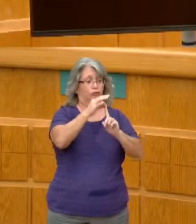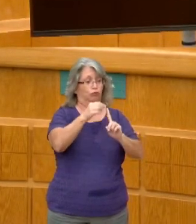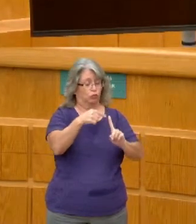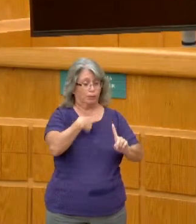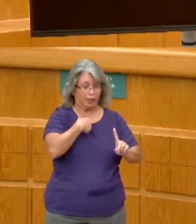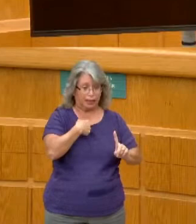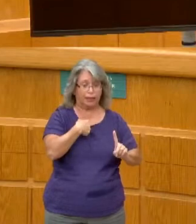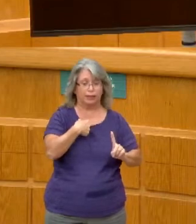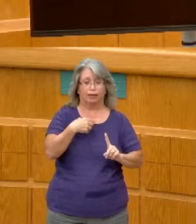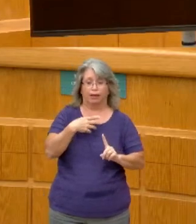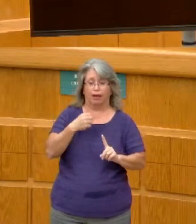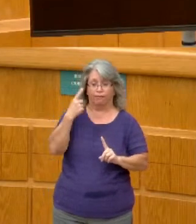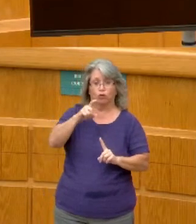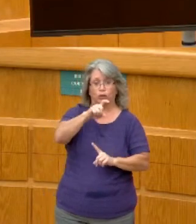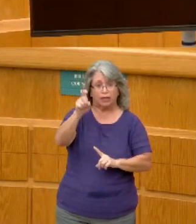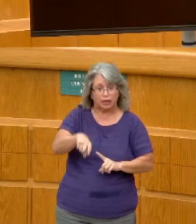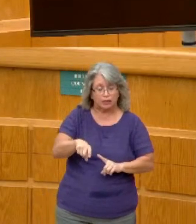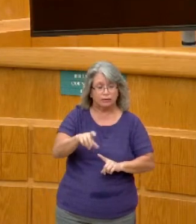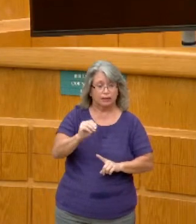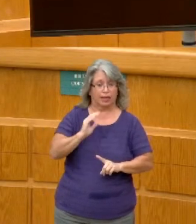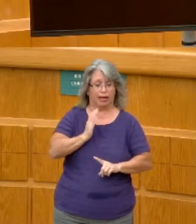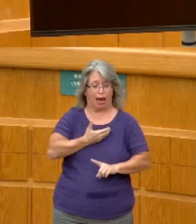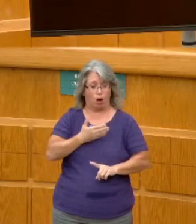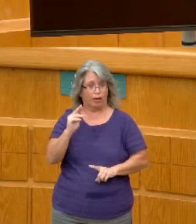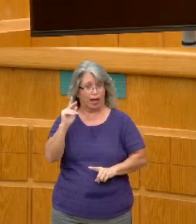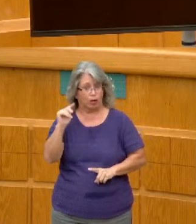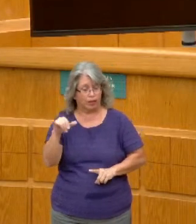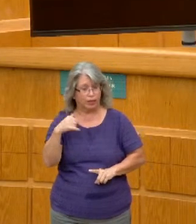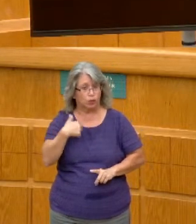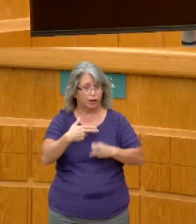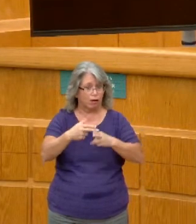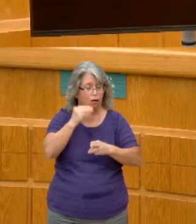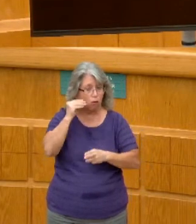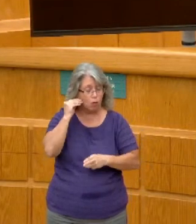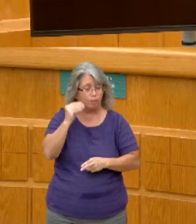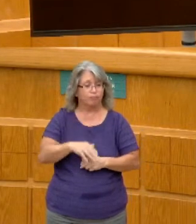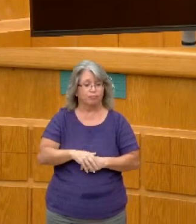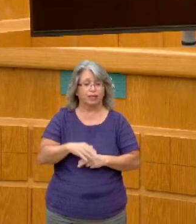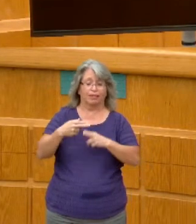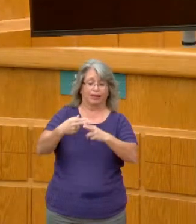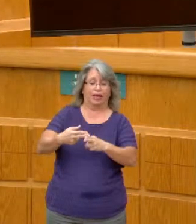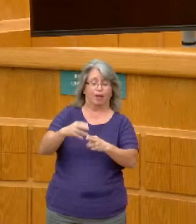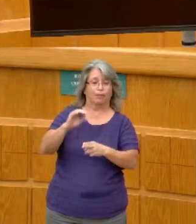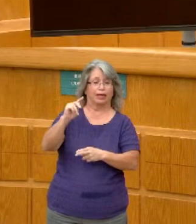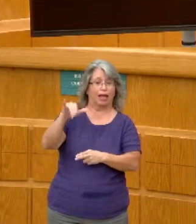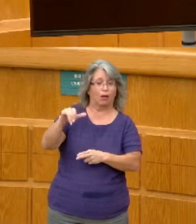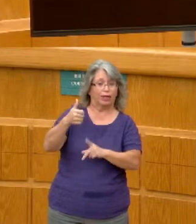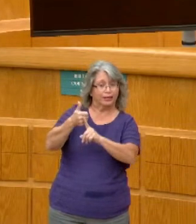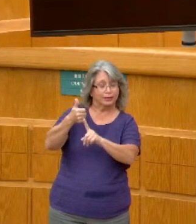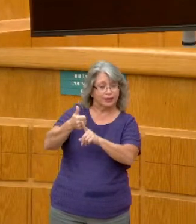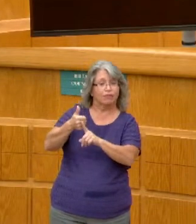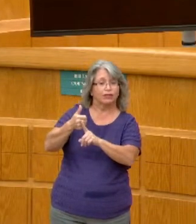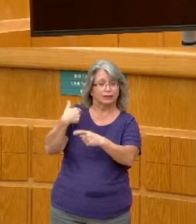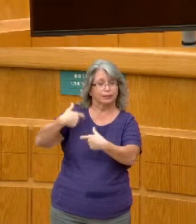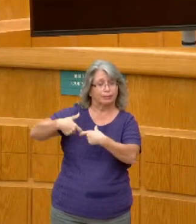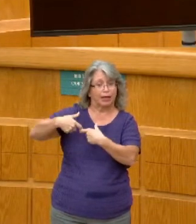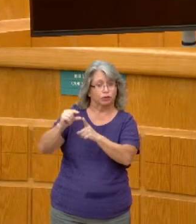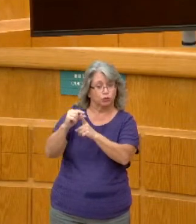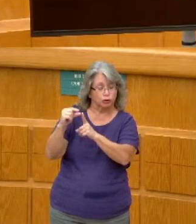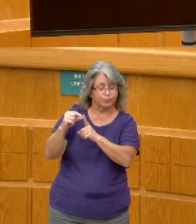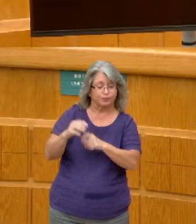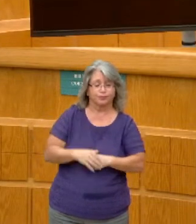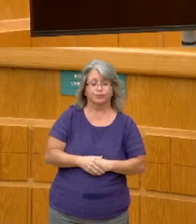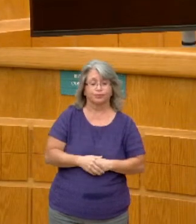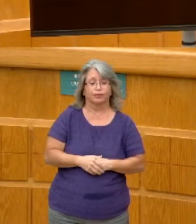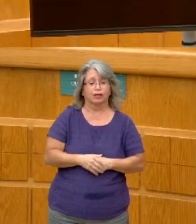for Nueces County, which we call home. And even the name of the county itself does reflect our Hispanic heritage. In the